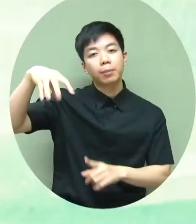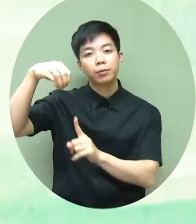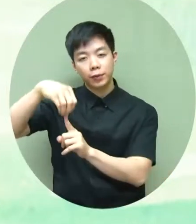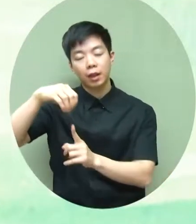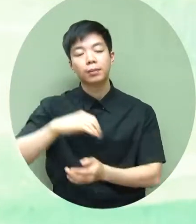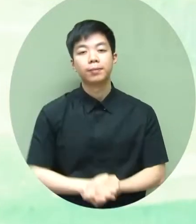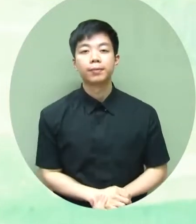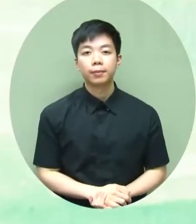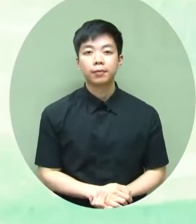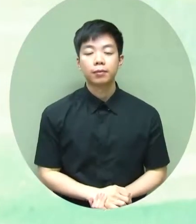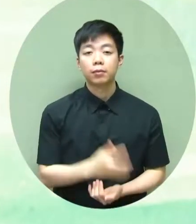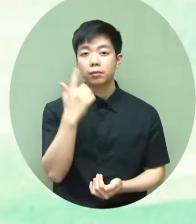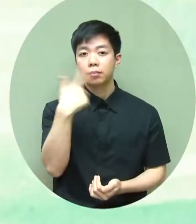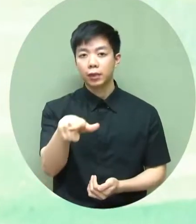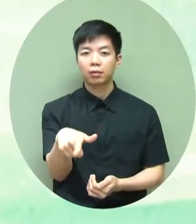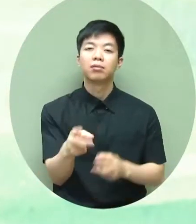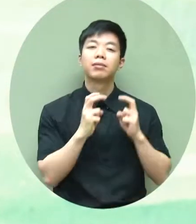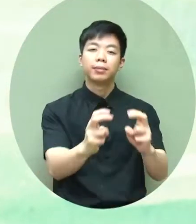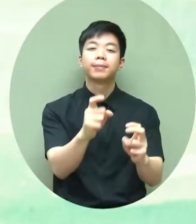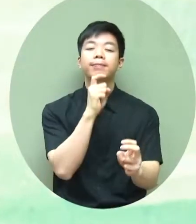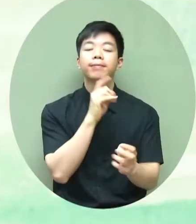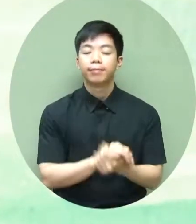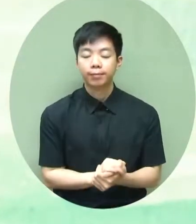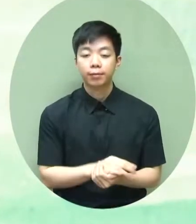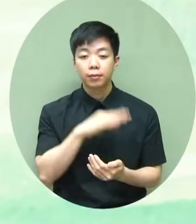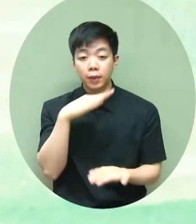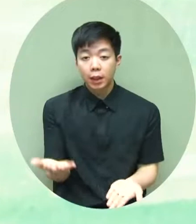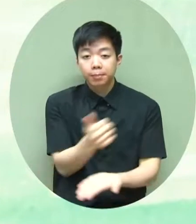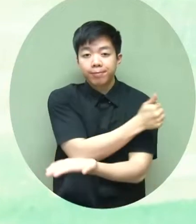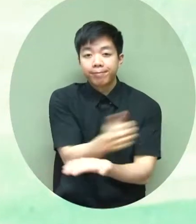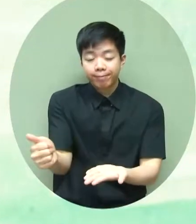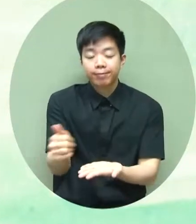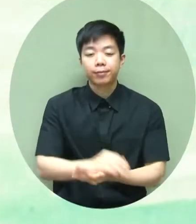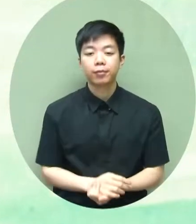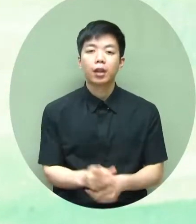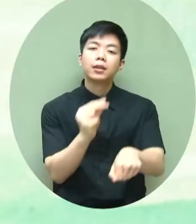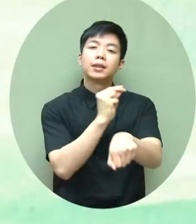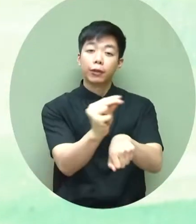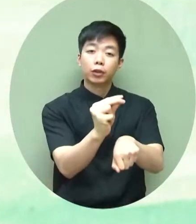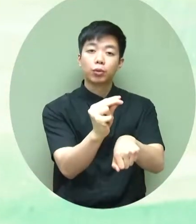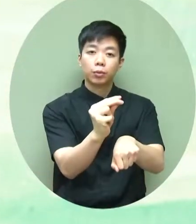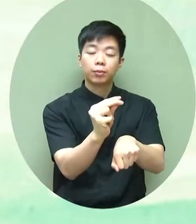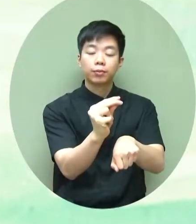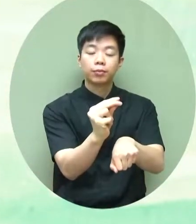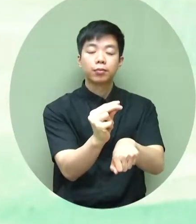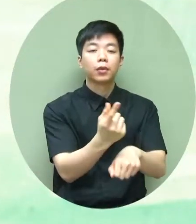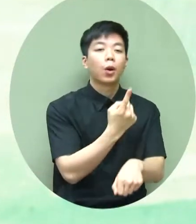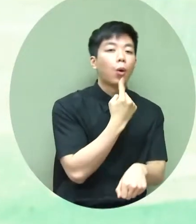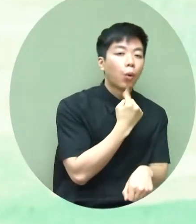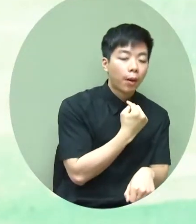Kong Station and extended Admiralty Station. We've introduced a new fleet. So from 7